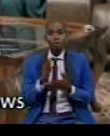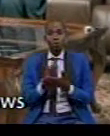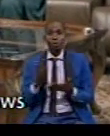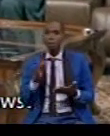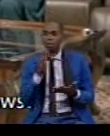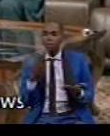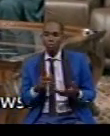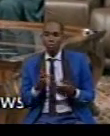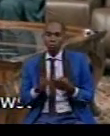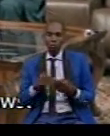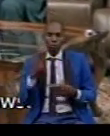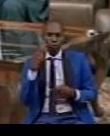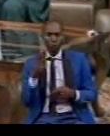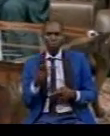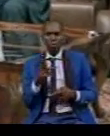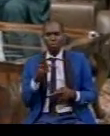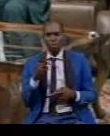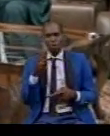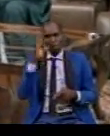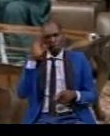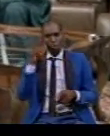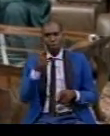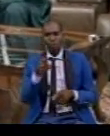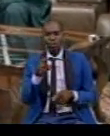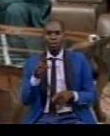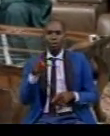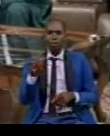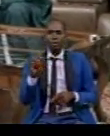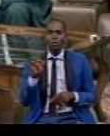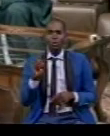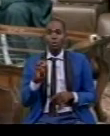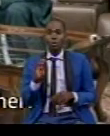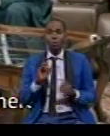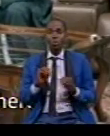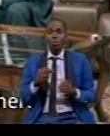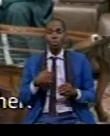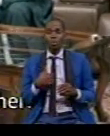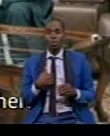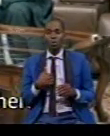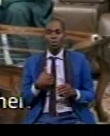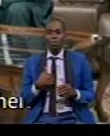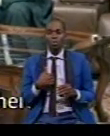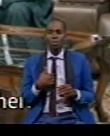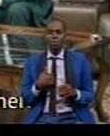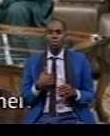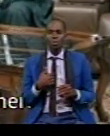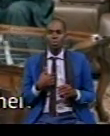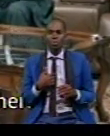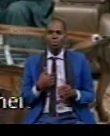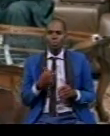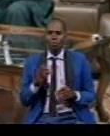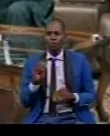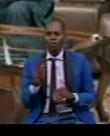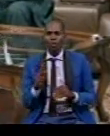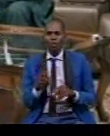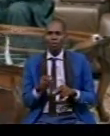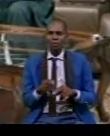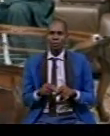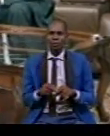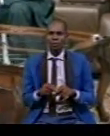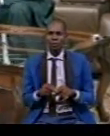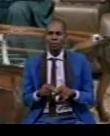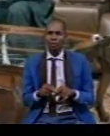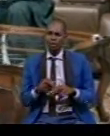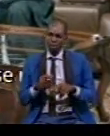life. If you make wood, stone, iron, idol, you make that the Lord of